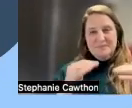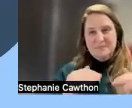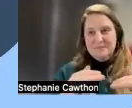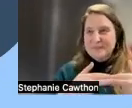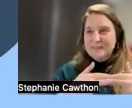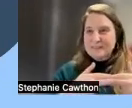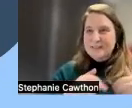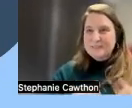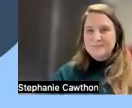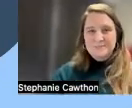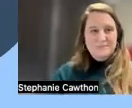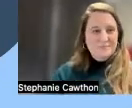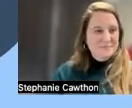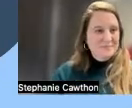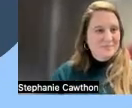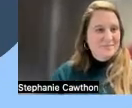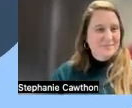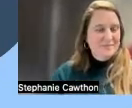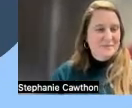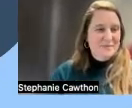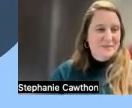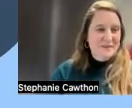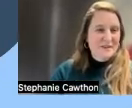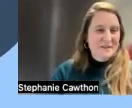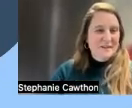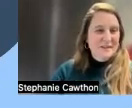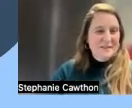good. All right, next slide.